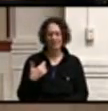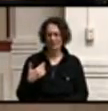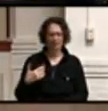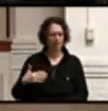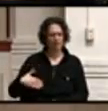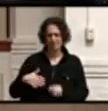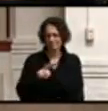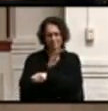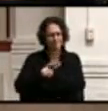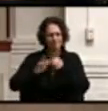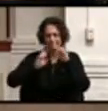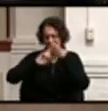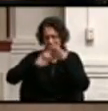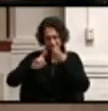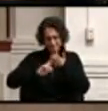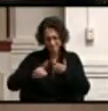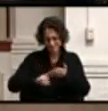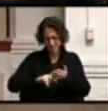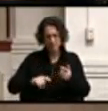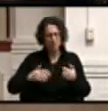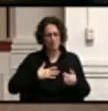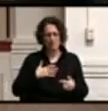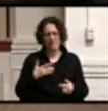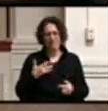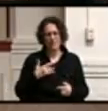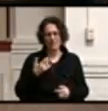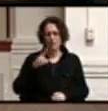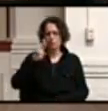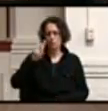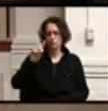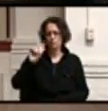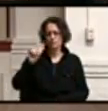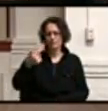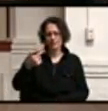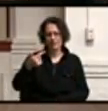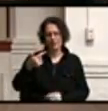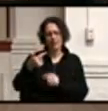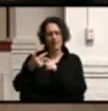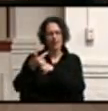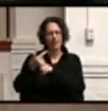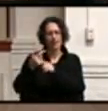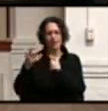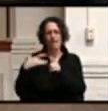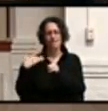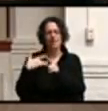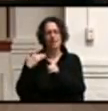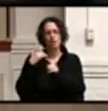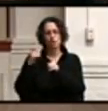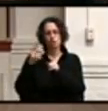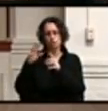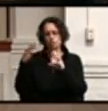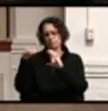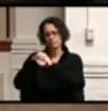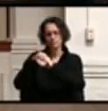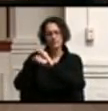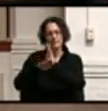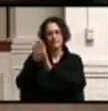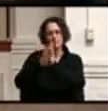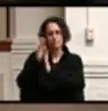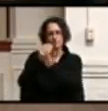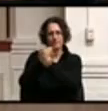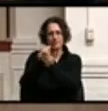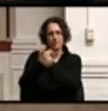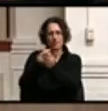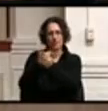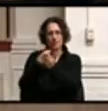UDAG funds would likely stay in something like the development fund and be used for loans. Right. Rather, yeah, I mean, it wouldn't necessarily